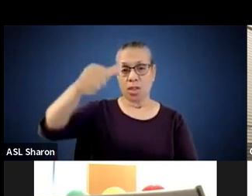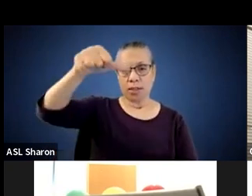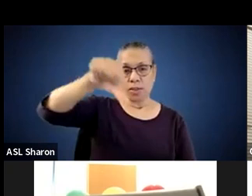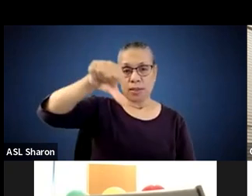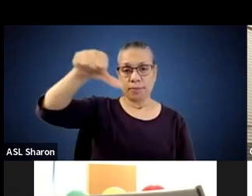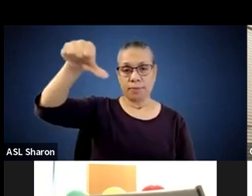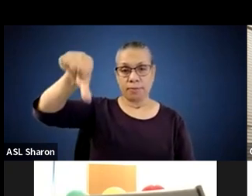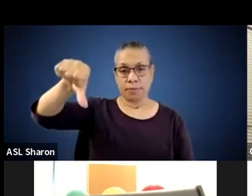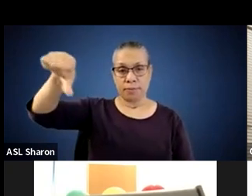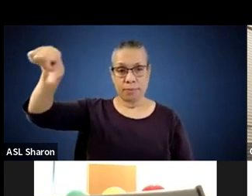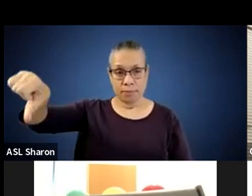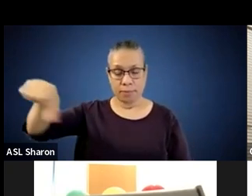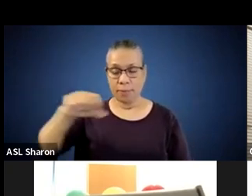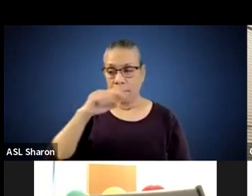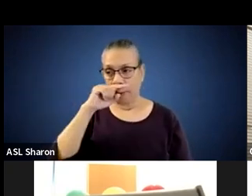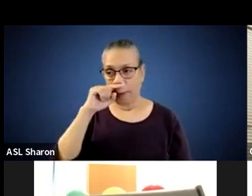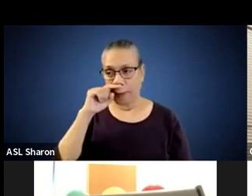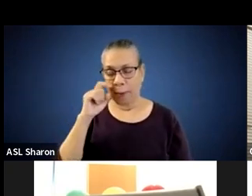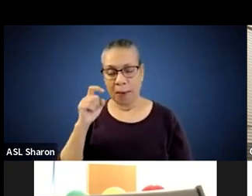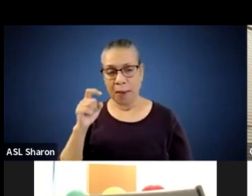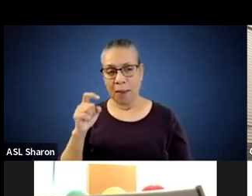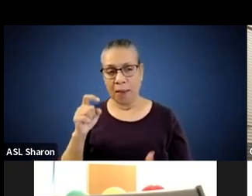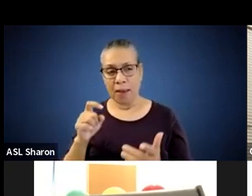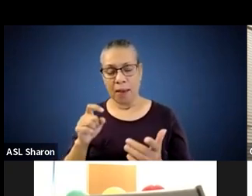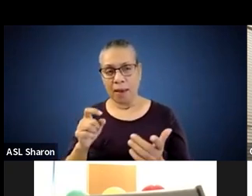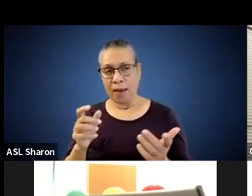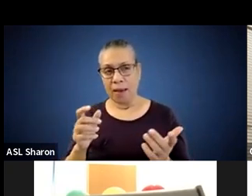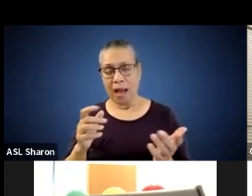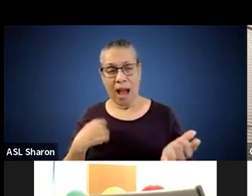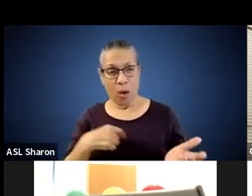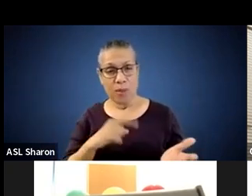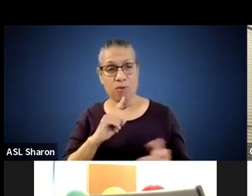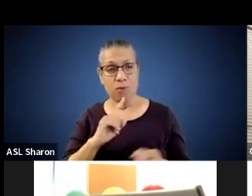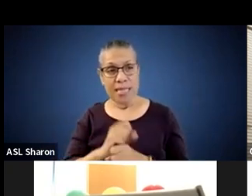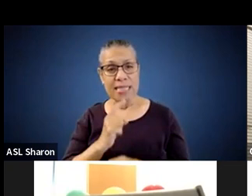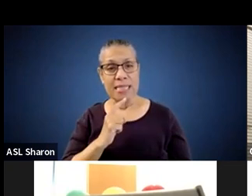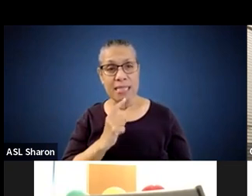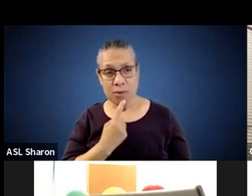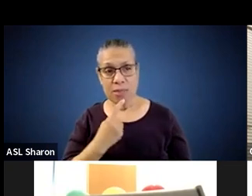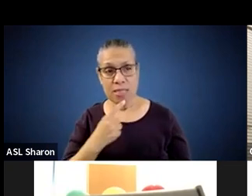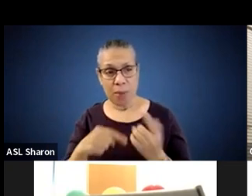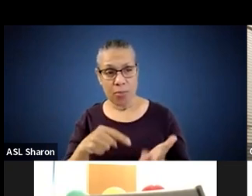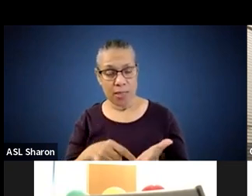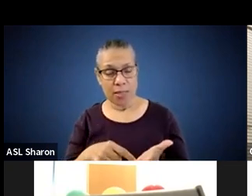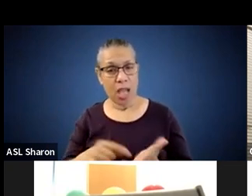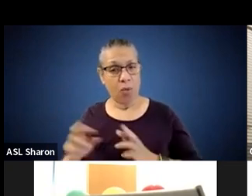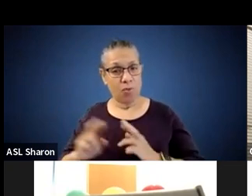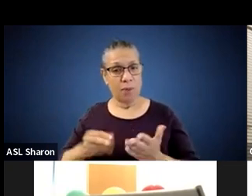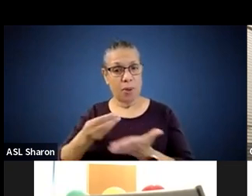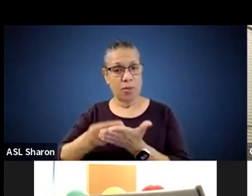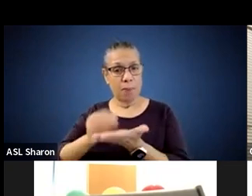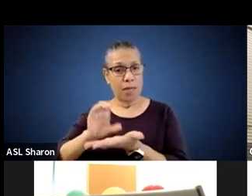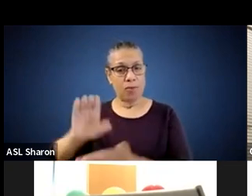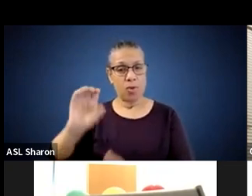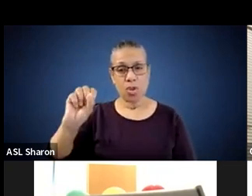if they're like how serious are we about this like or is there a commitment to put the money for this Shaw